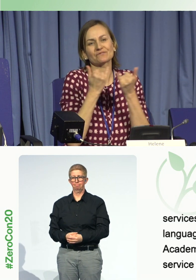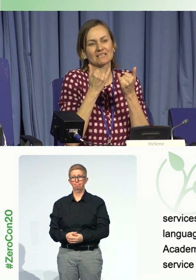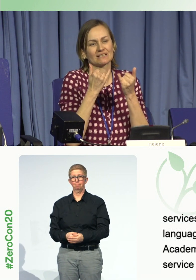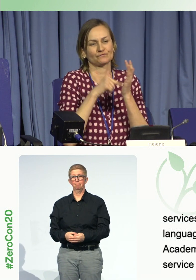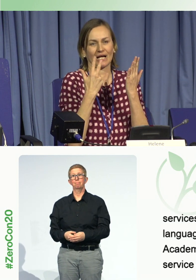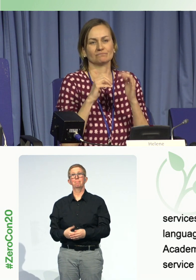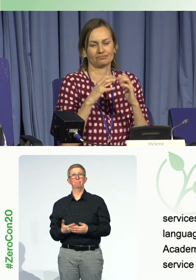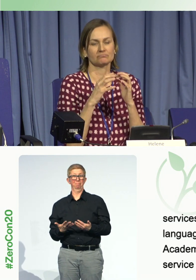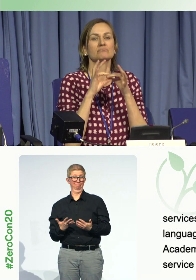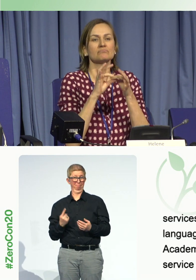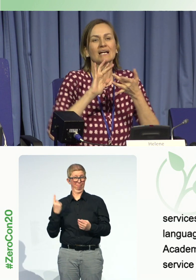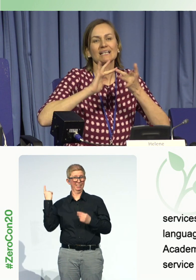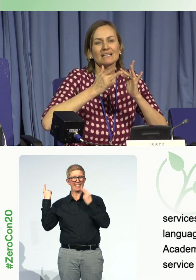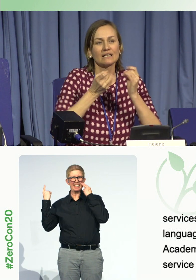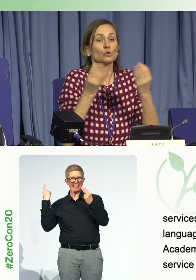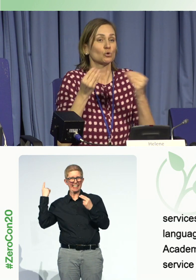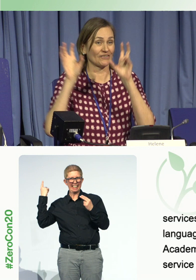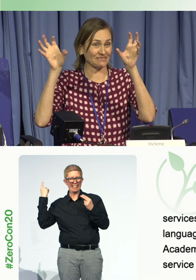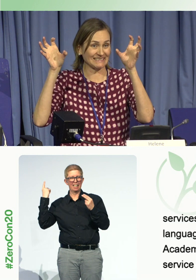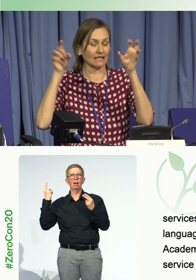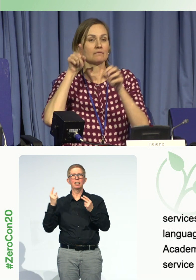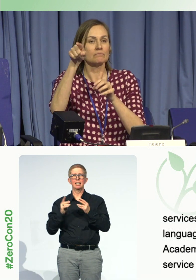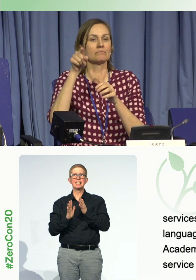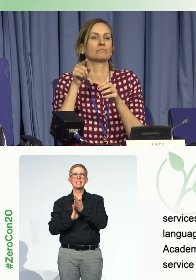This is Gebärdenwelt, our TV channel.